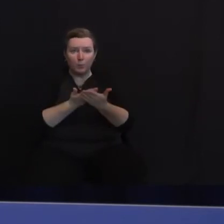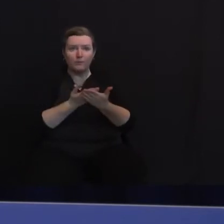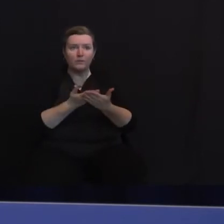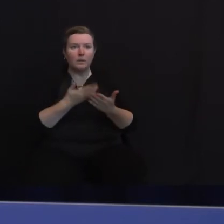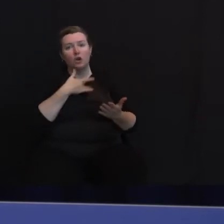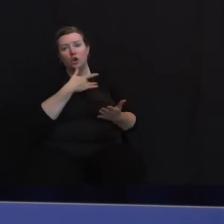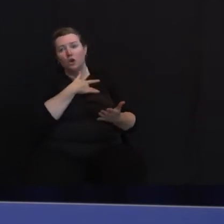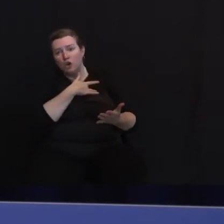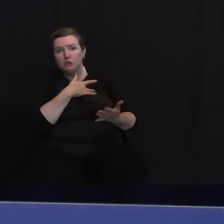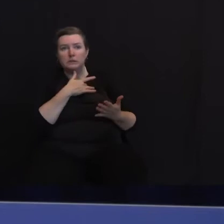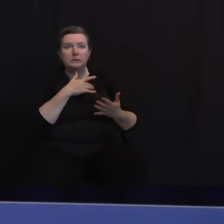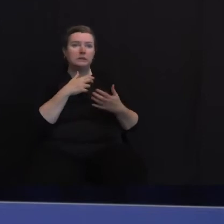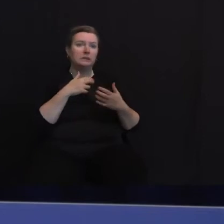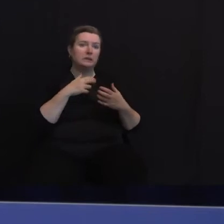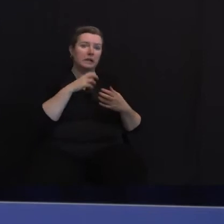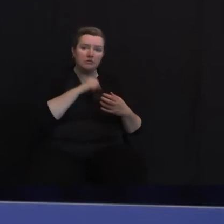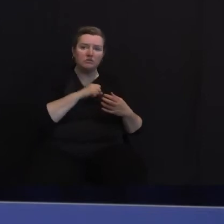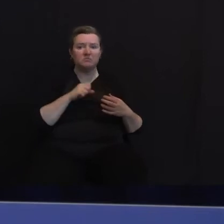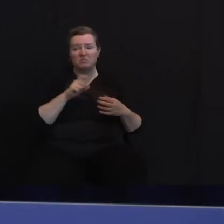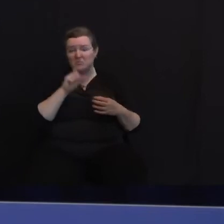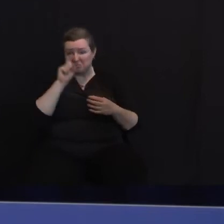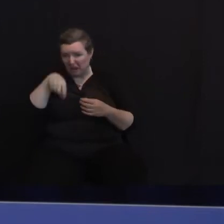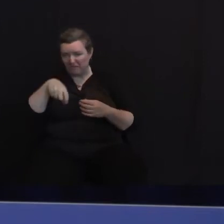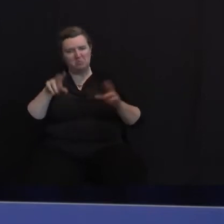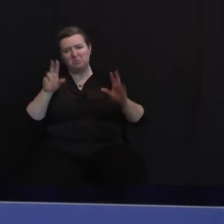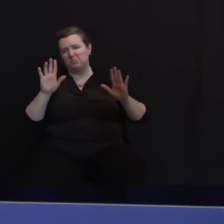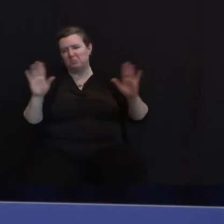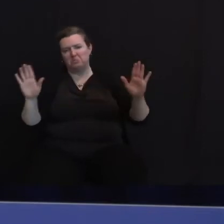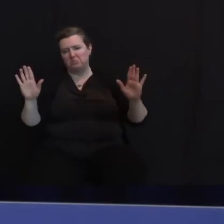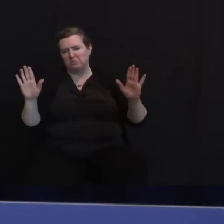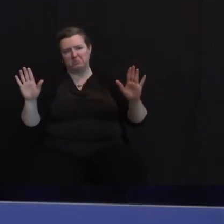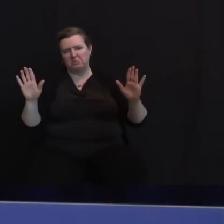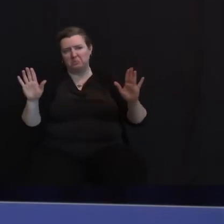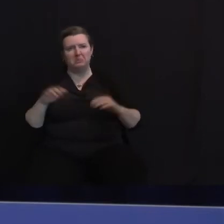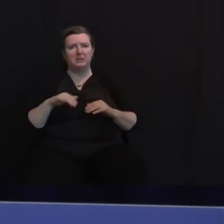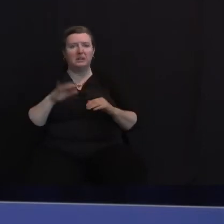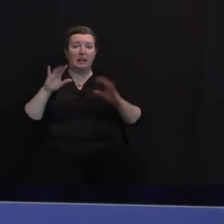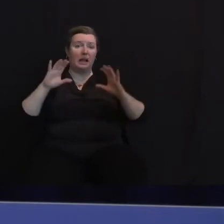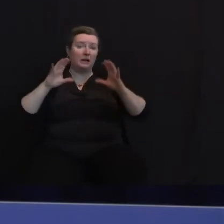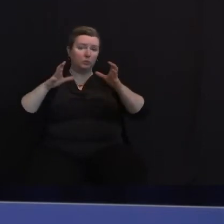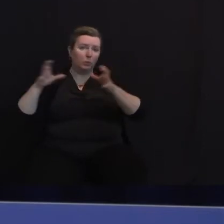be required. Individuals in these categories can register at